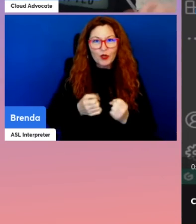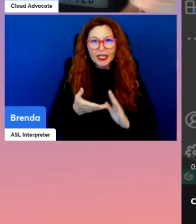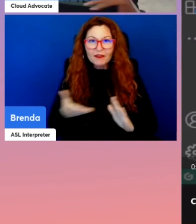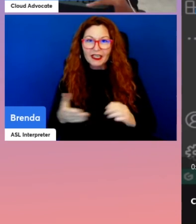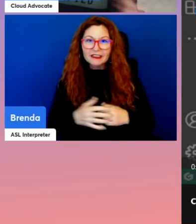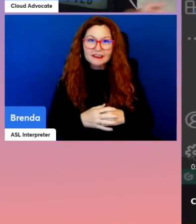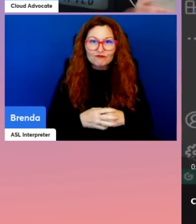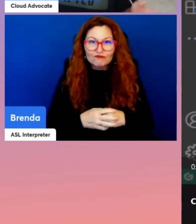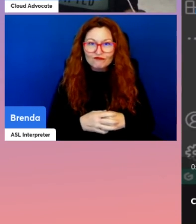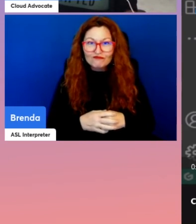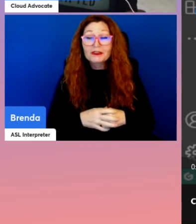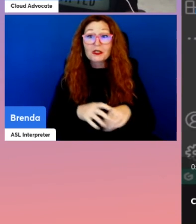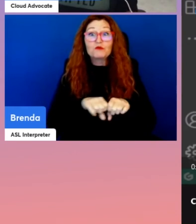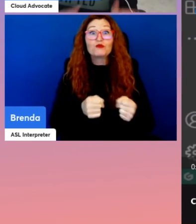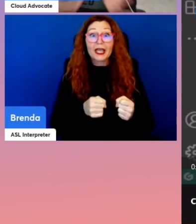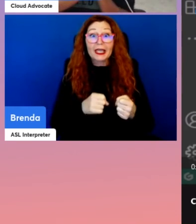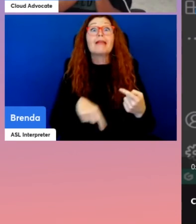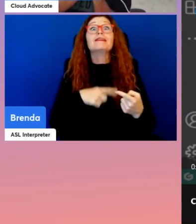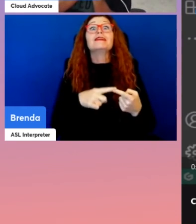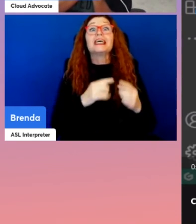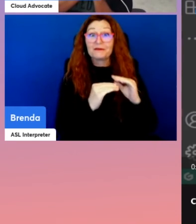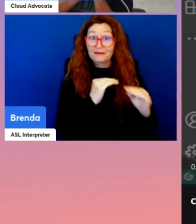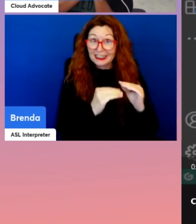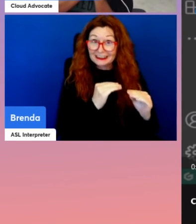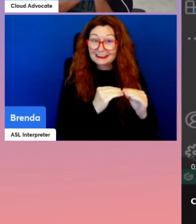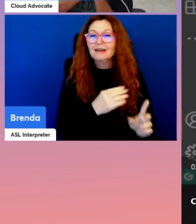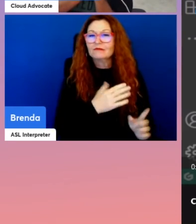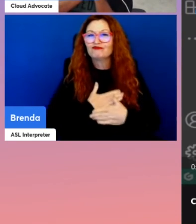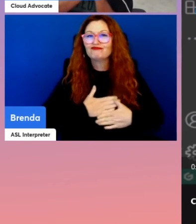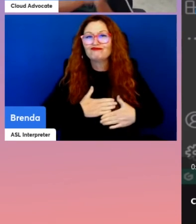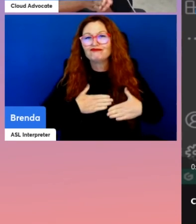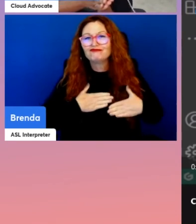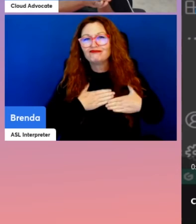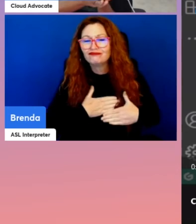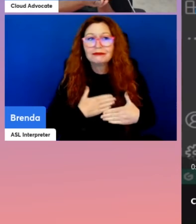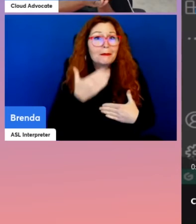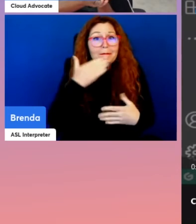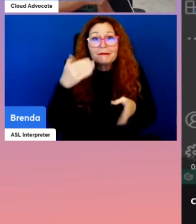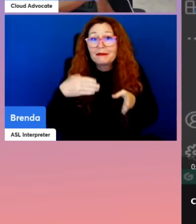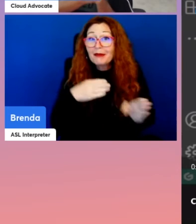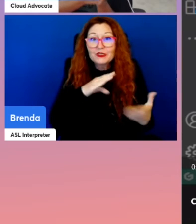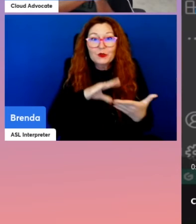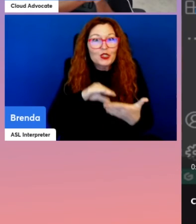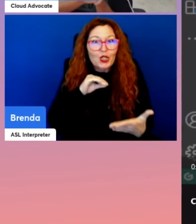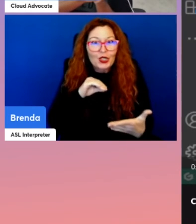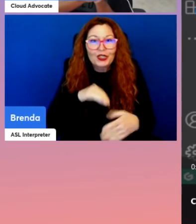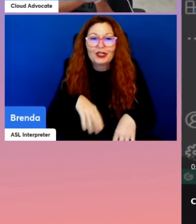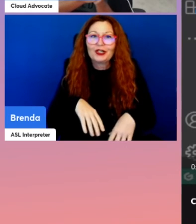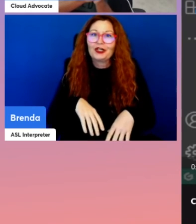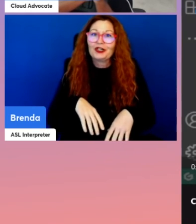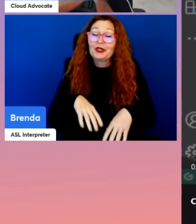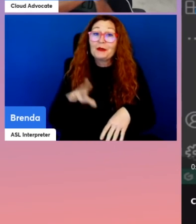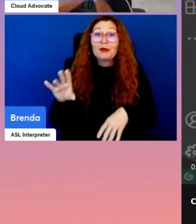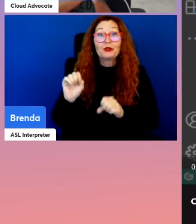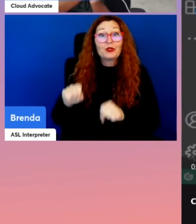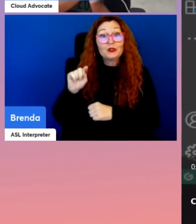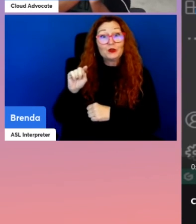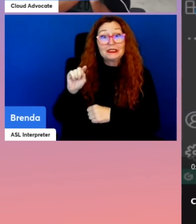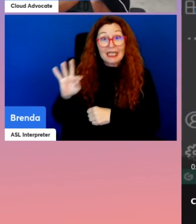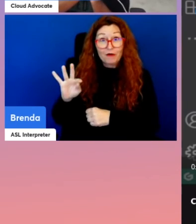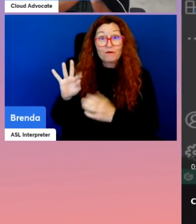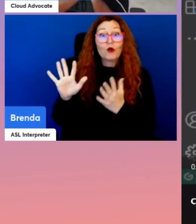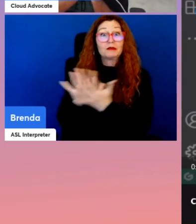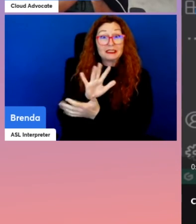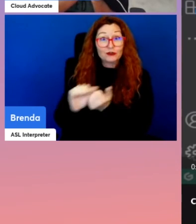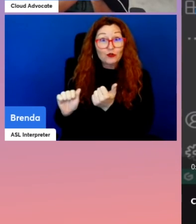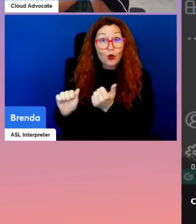then fixing it. That's how I learn. But what I really like about being able to do Terraform destroy and make sure that I